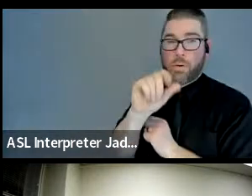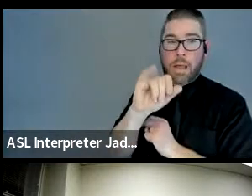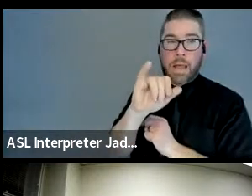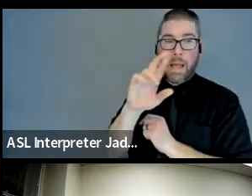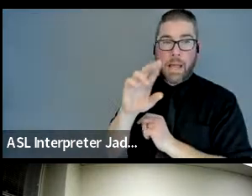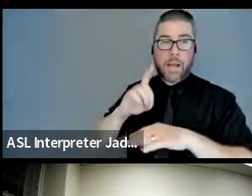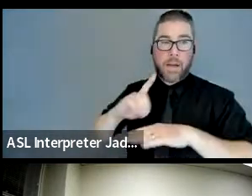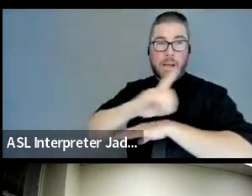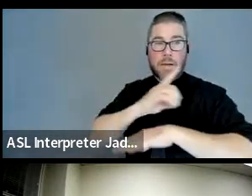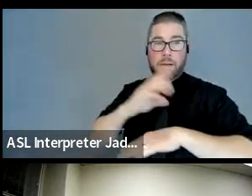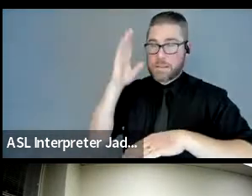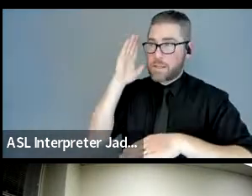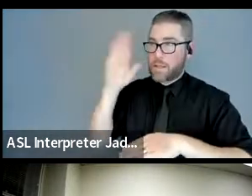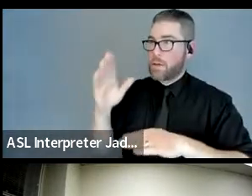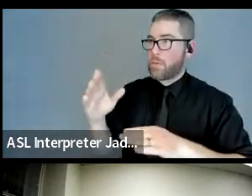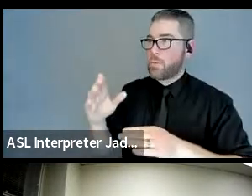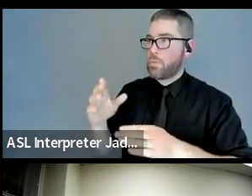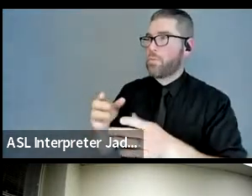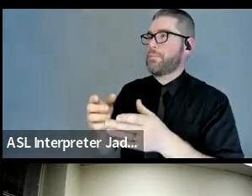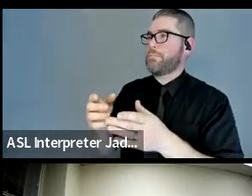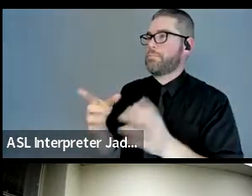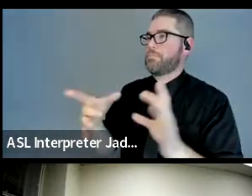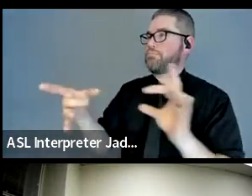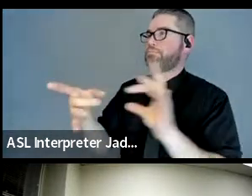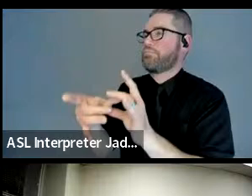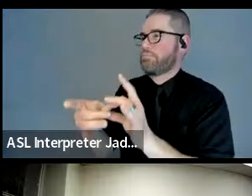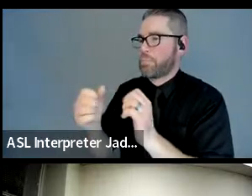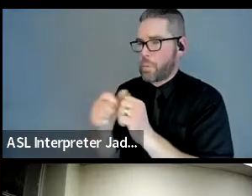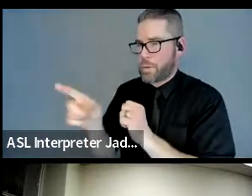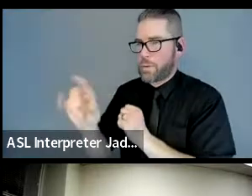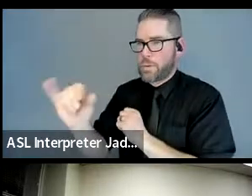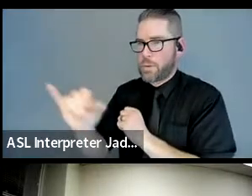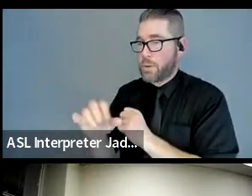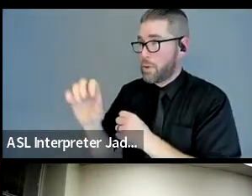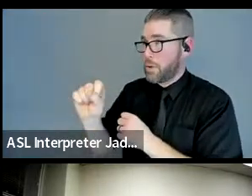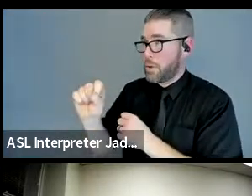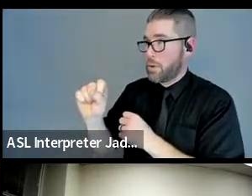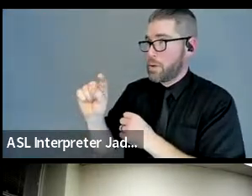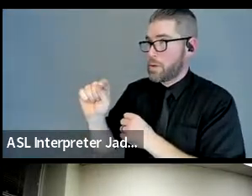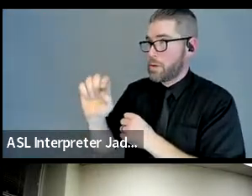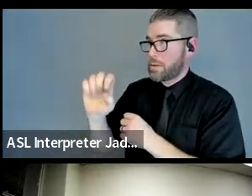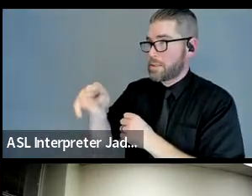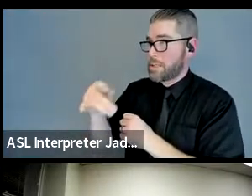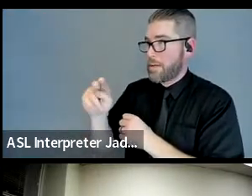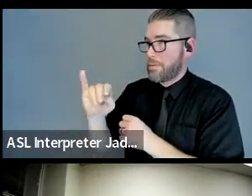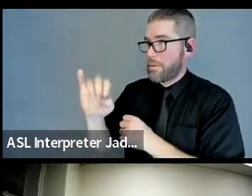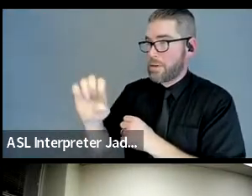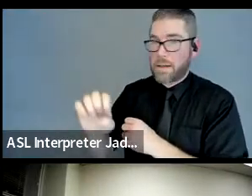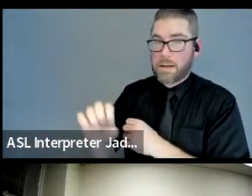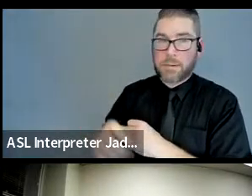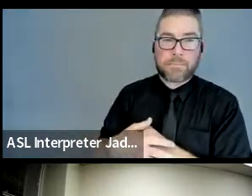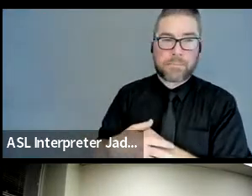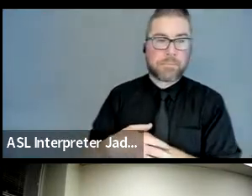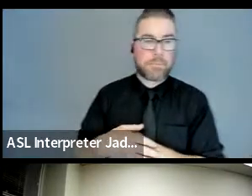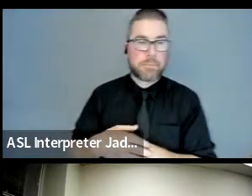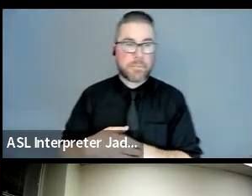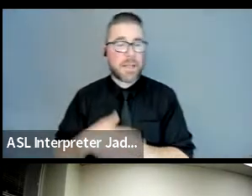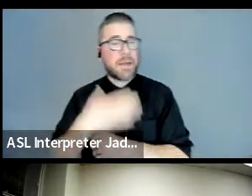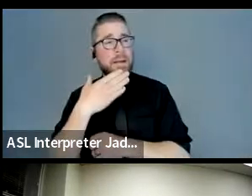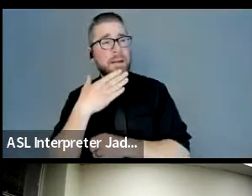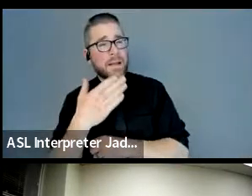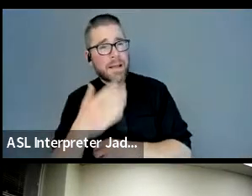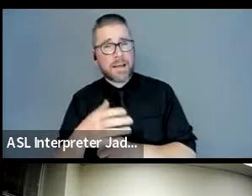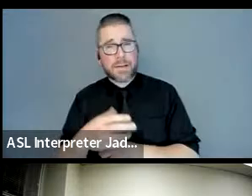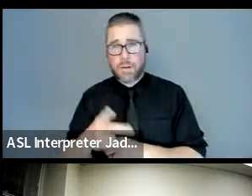next best time to have you come back. Stephanie? Thanks, Amy. I just wanted to quickly add a huge thanks to Annie and Morgan for coming to almost tee